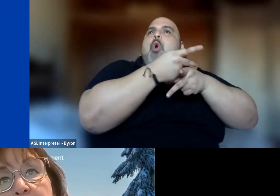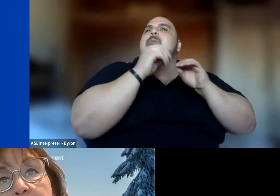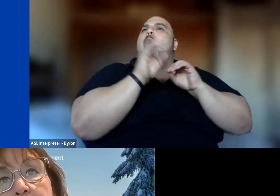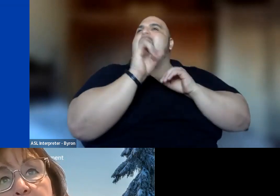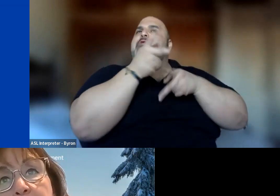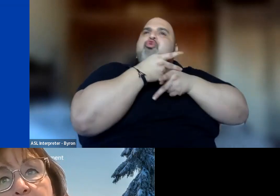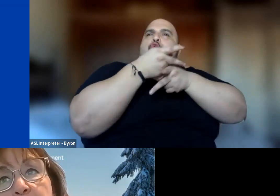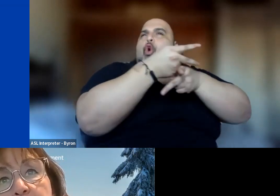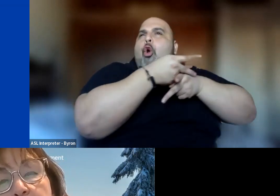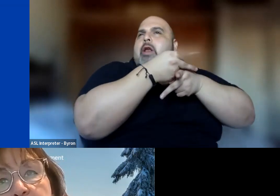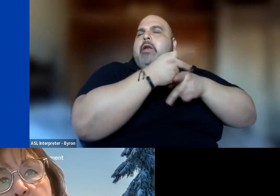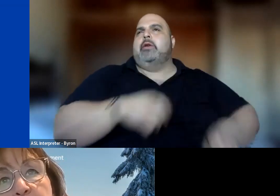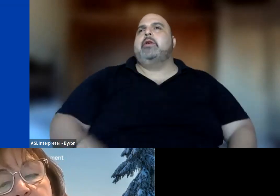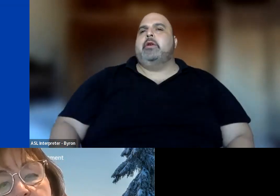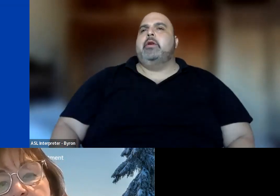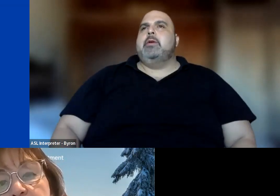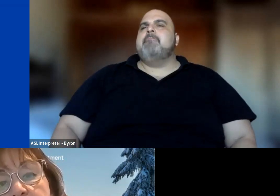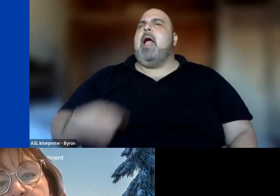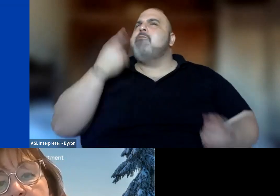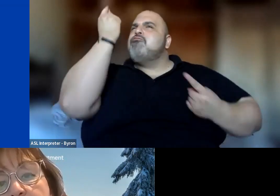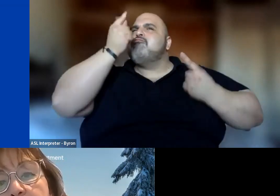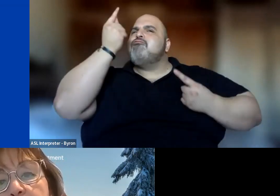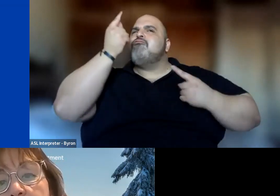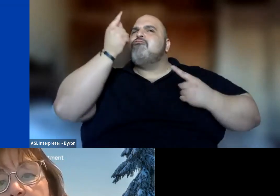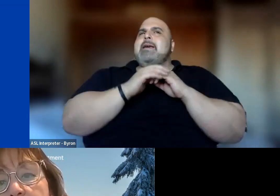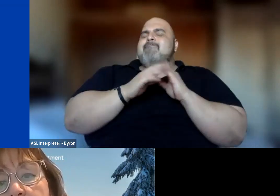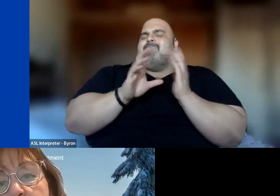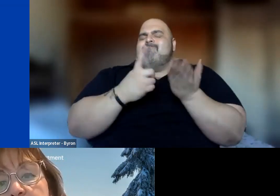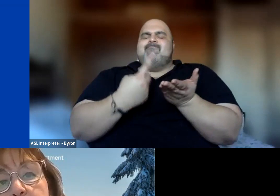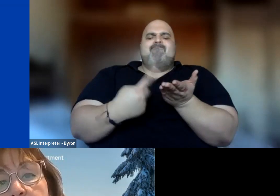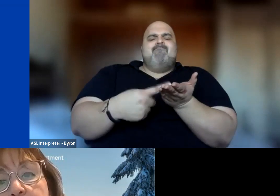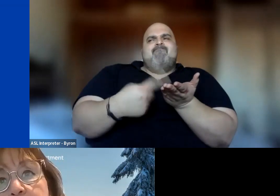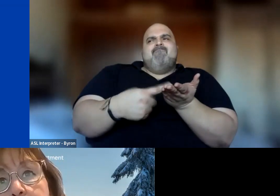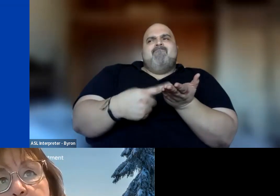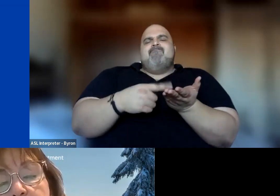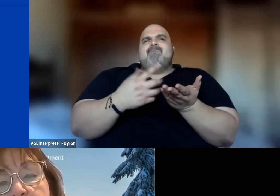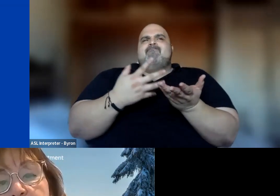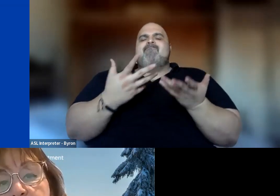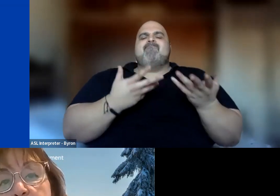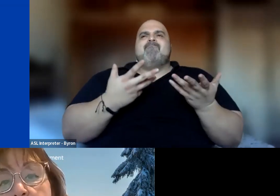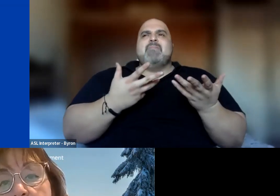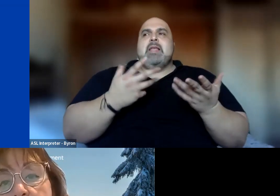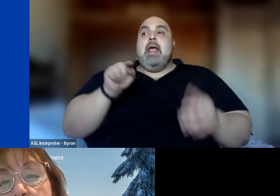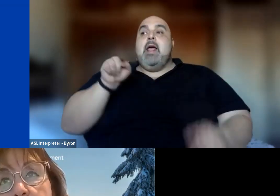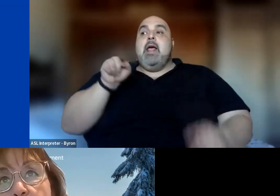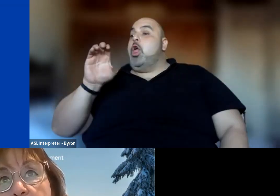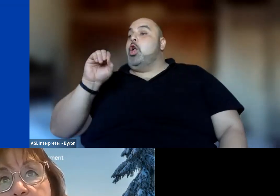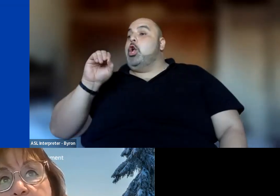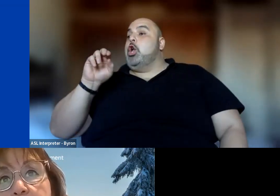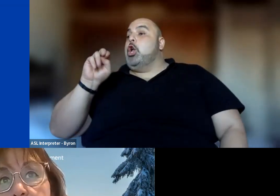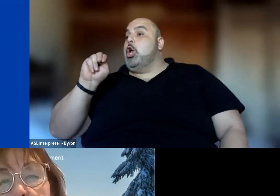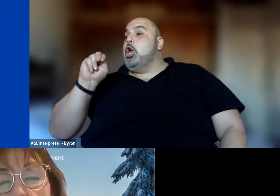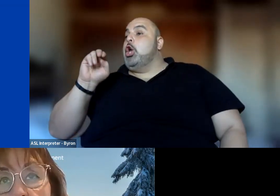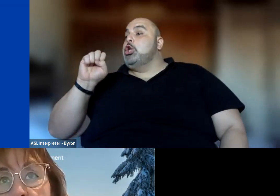guardianship. But I was wondering if there was discussion around explaining conservatorship in a